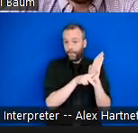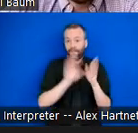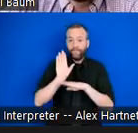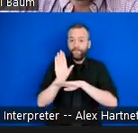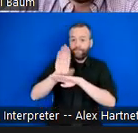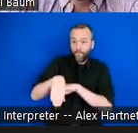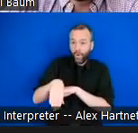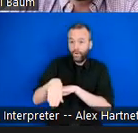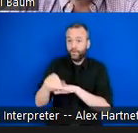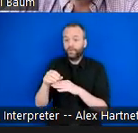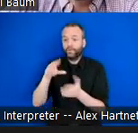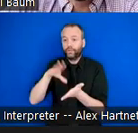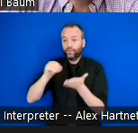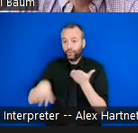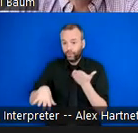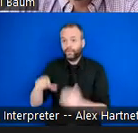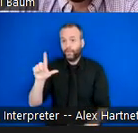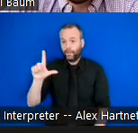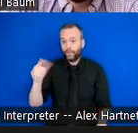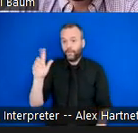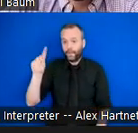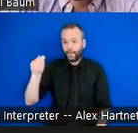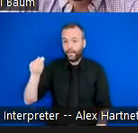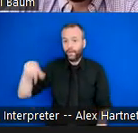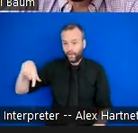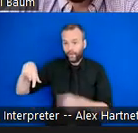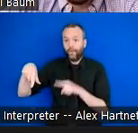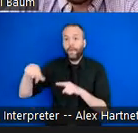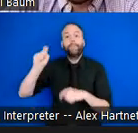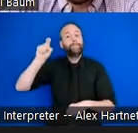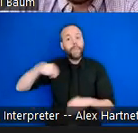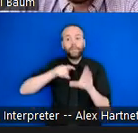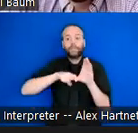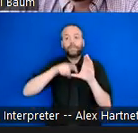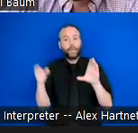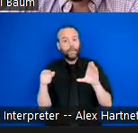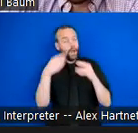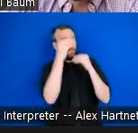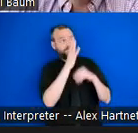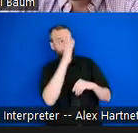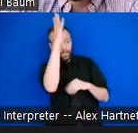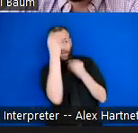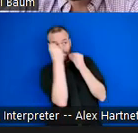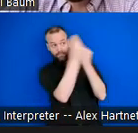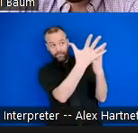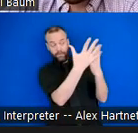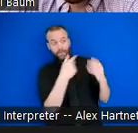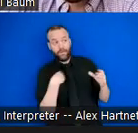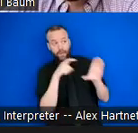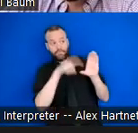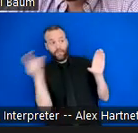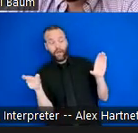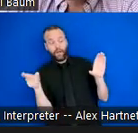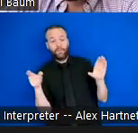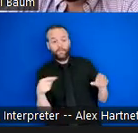opportunities for LGBTQ plus students to build trust and seek out